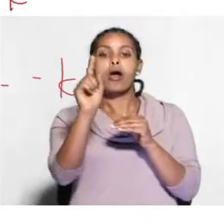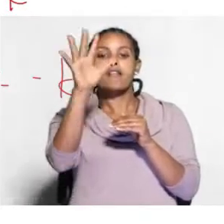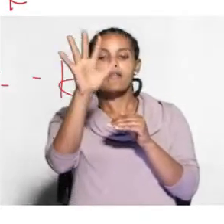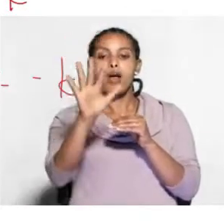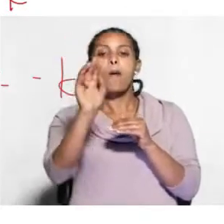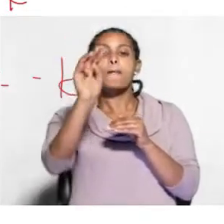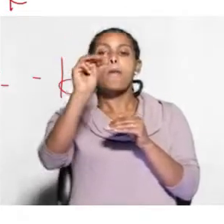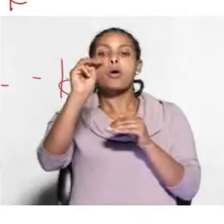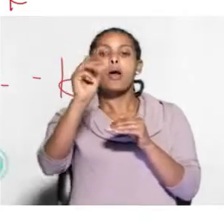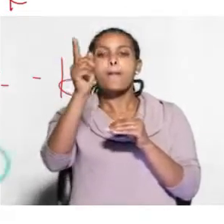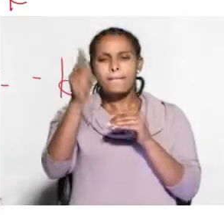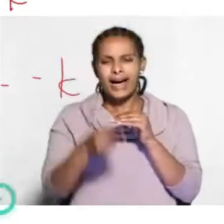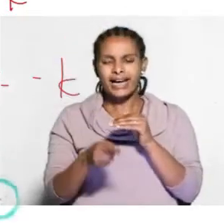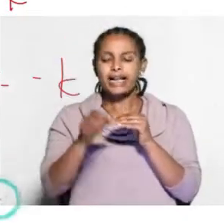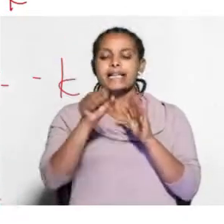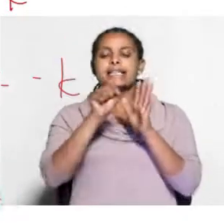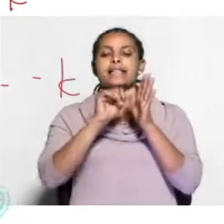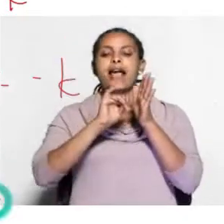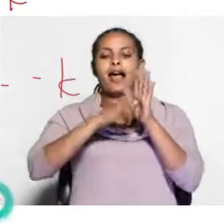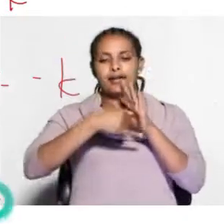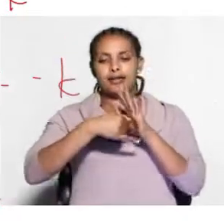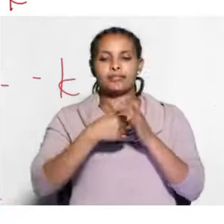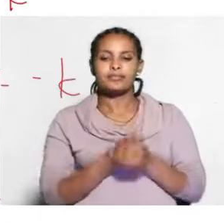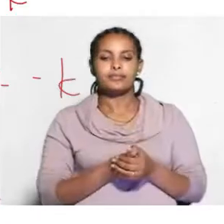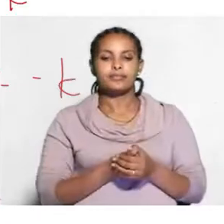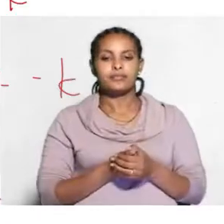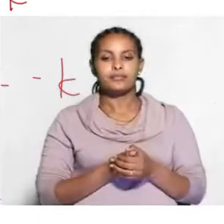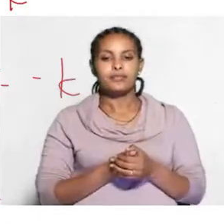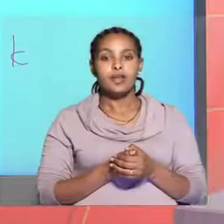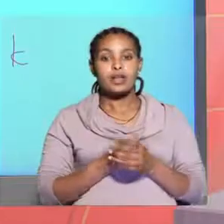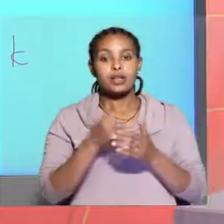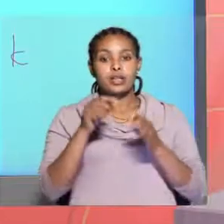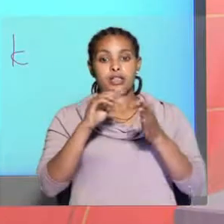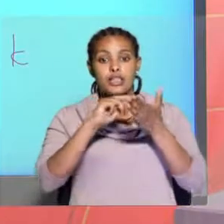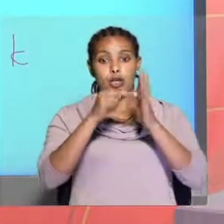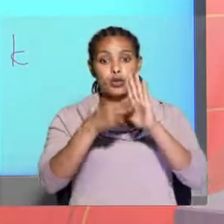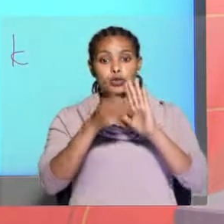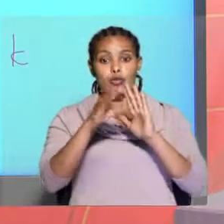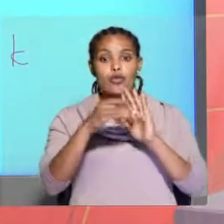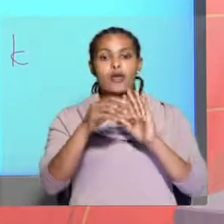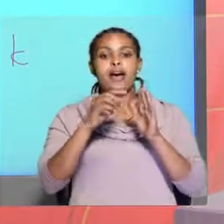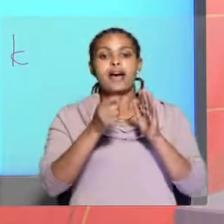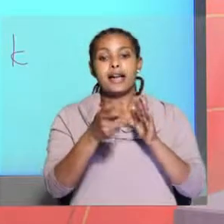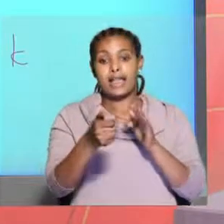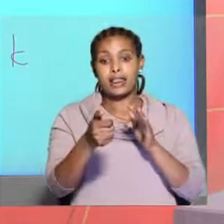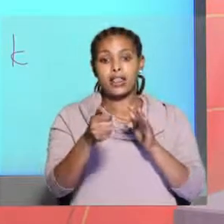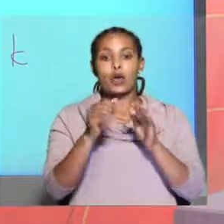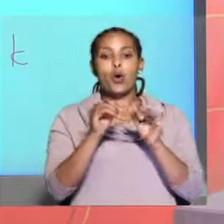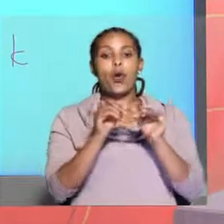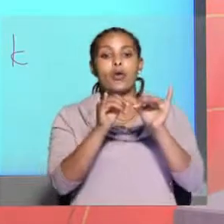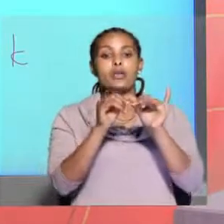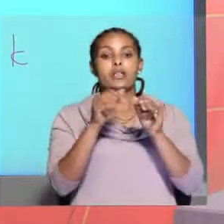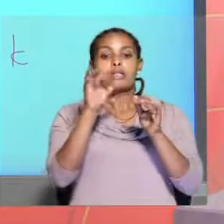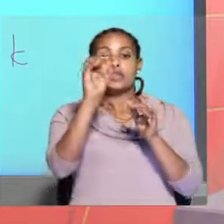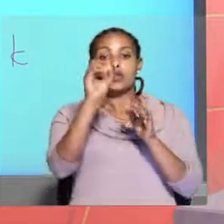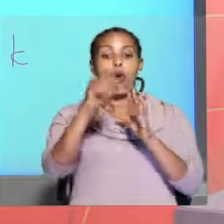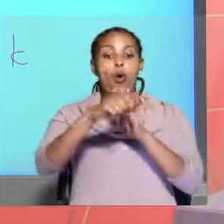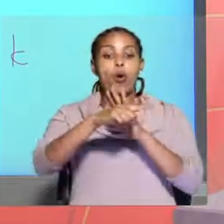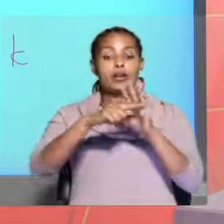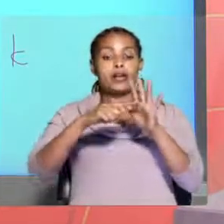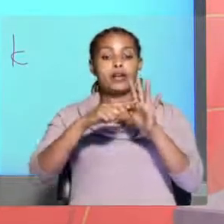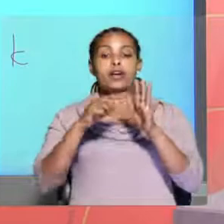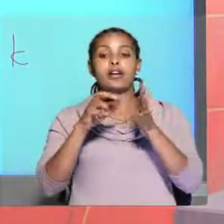0.015 molar per second. The units of rate constant for zero order